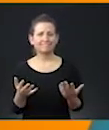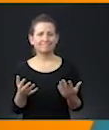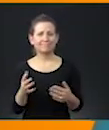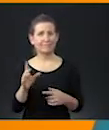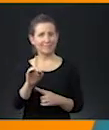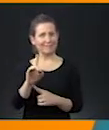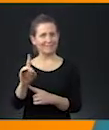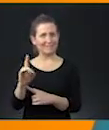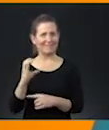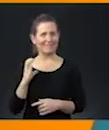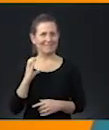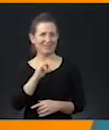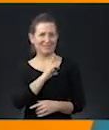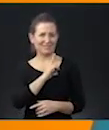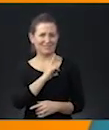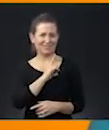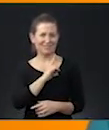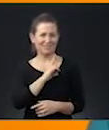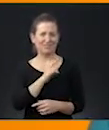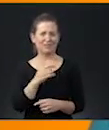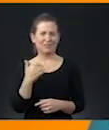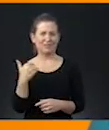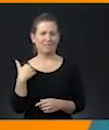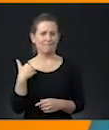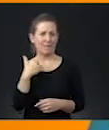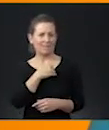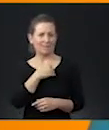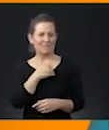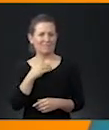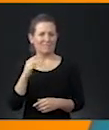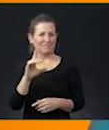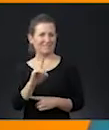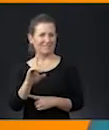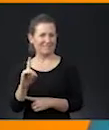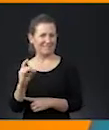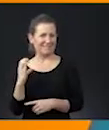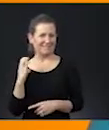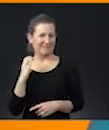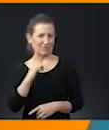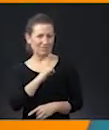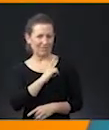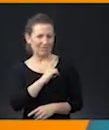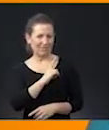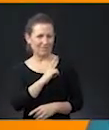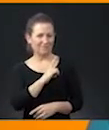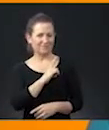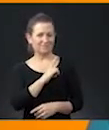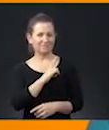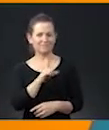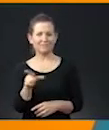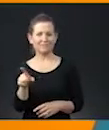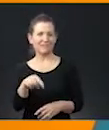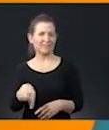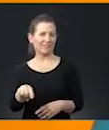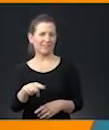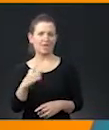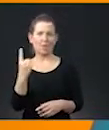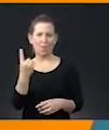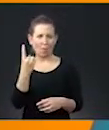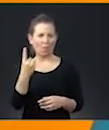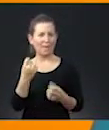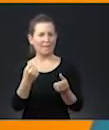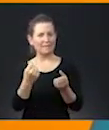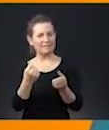for the DD Council. The members of the DD Council are always there supporting